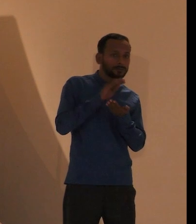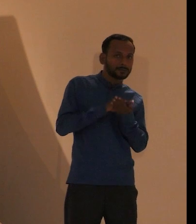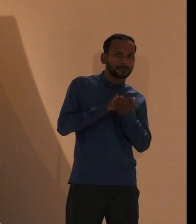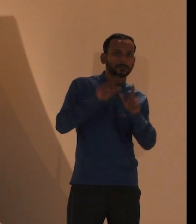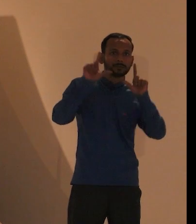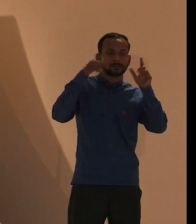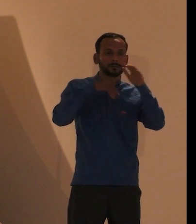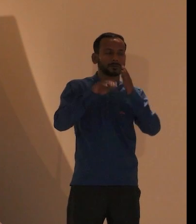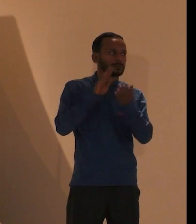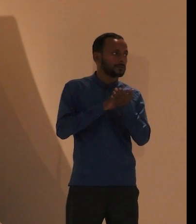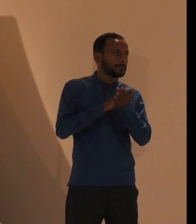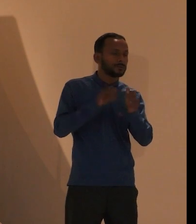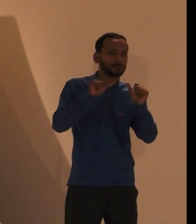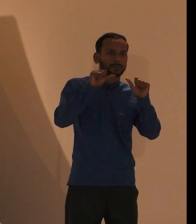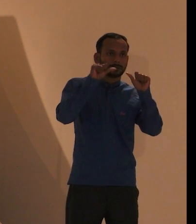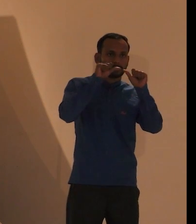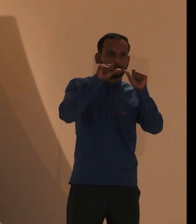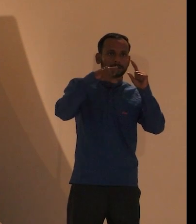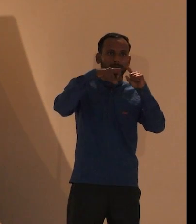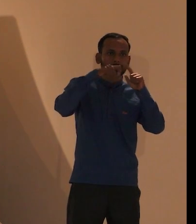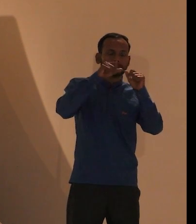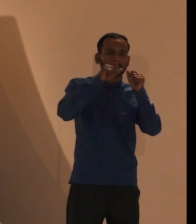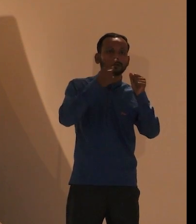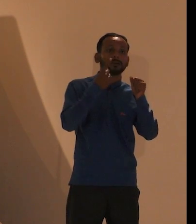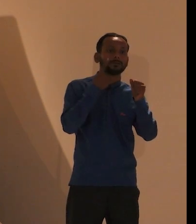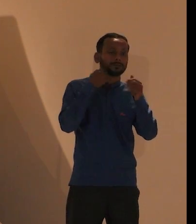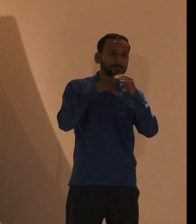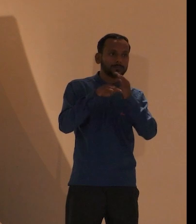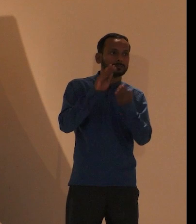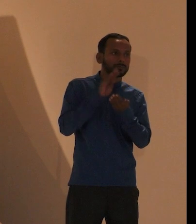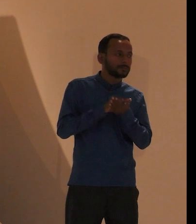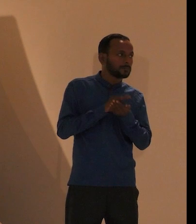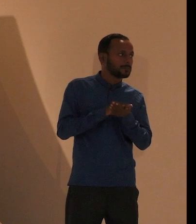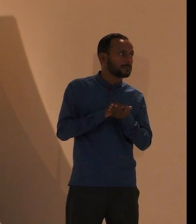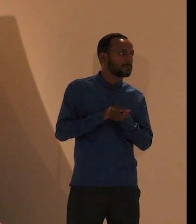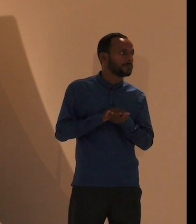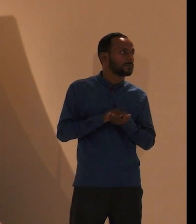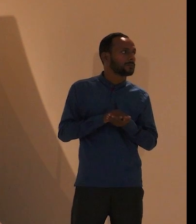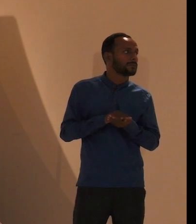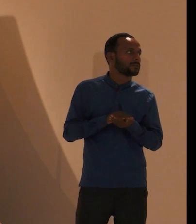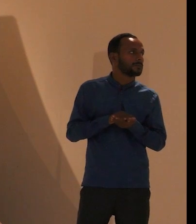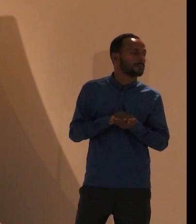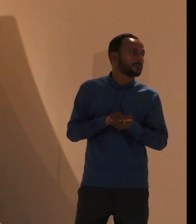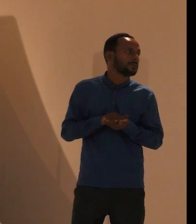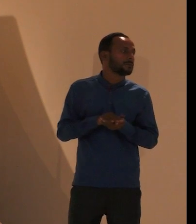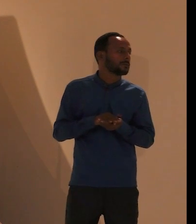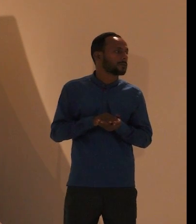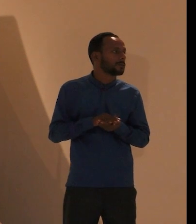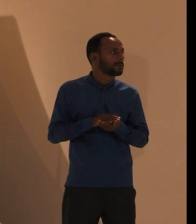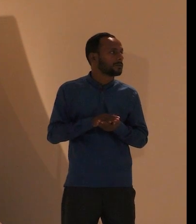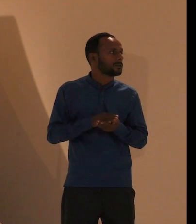these archival records now, including these new archives on music and ephemera, where you can see